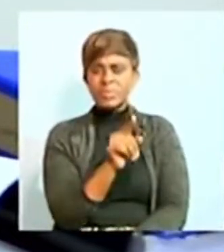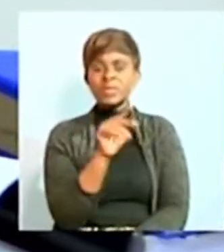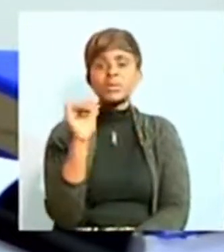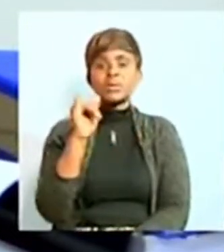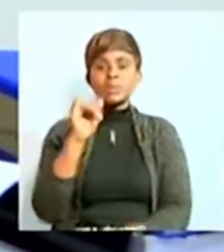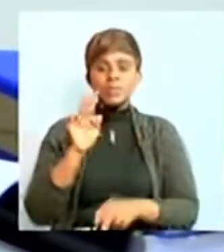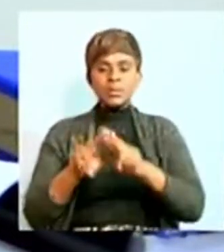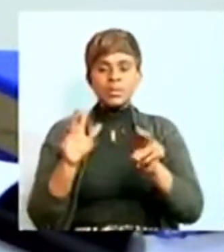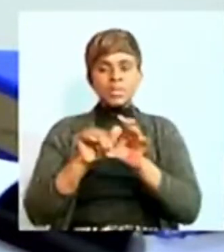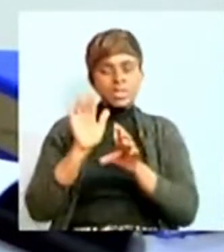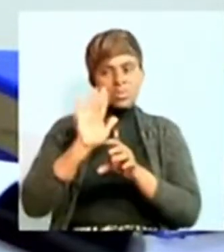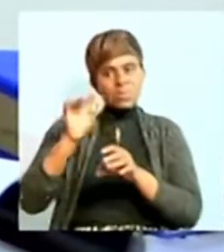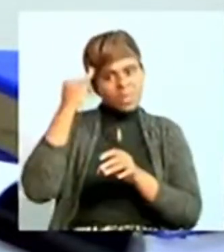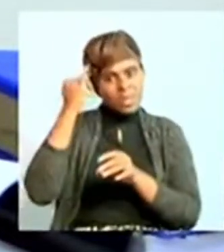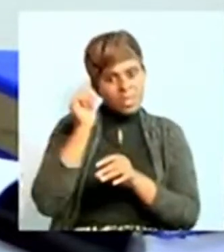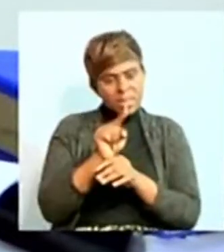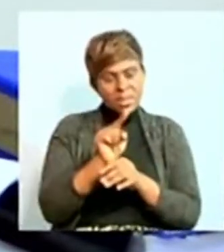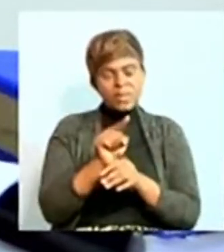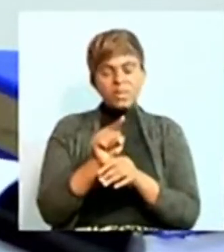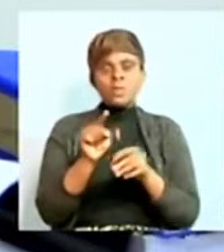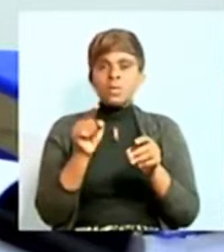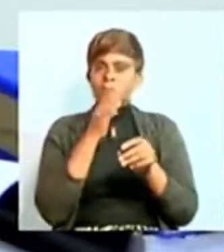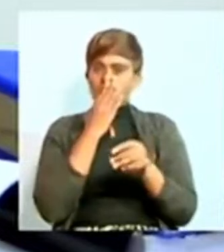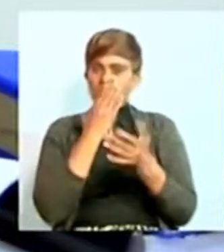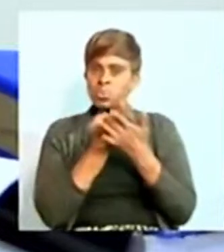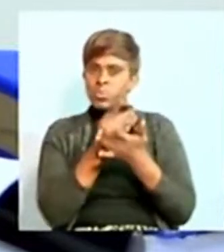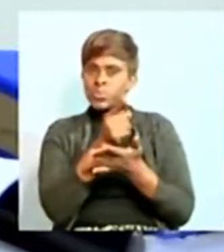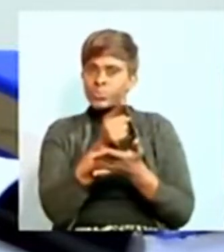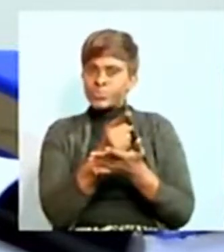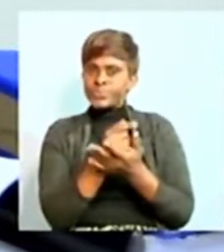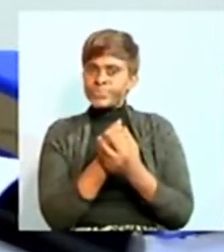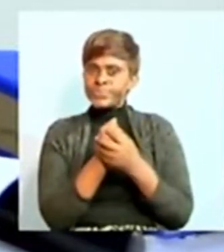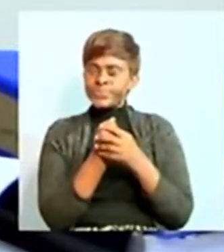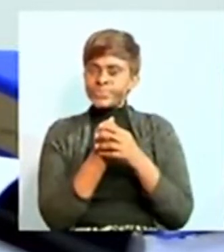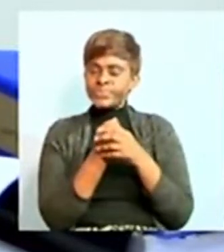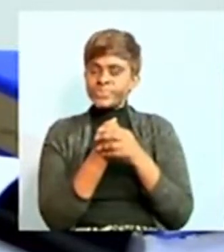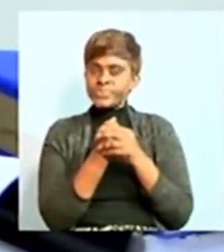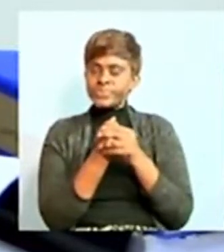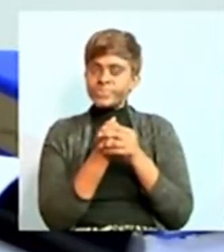Yes, Chair. In your opinion, is this making sense?